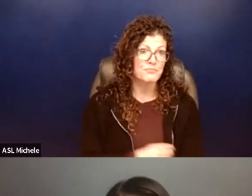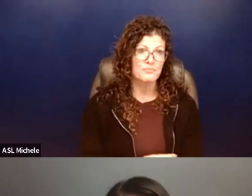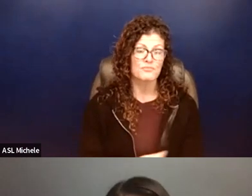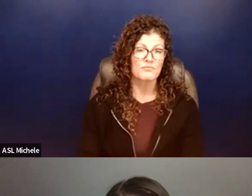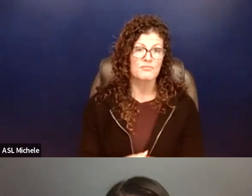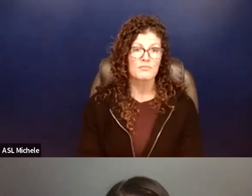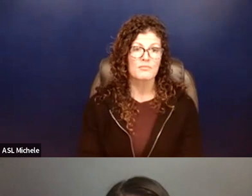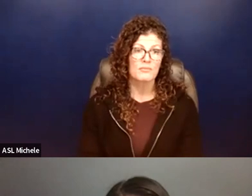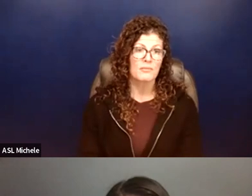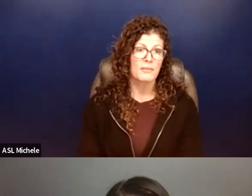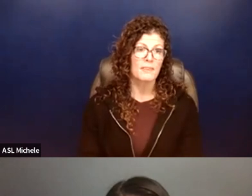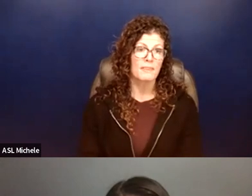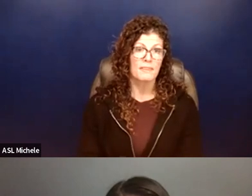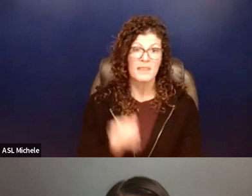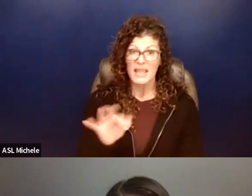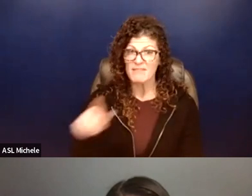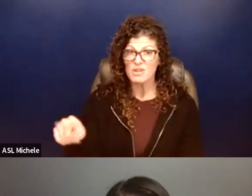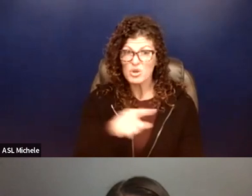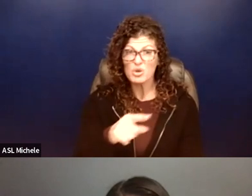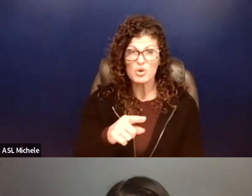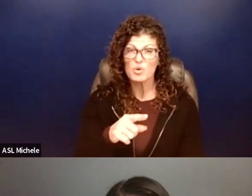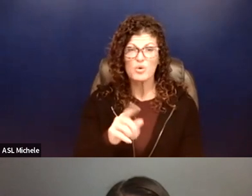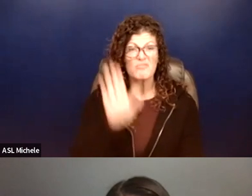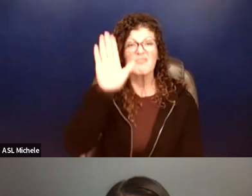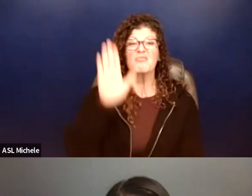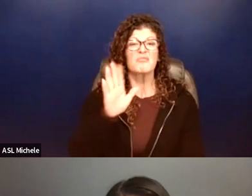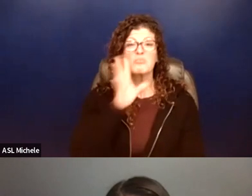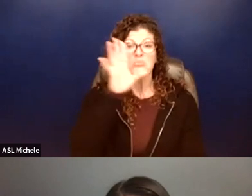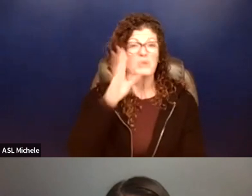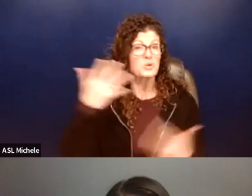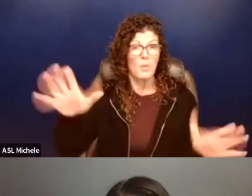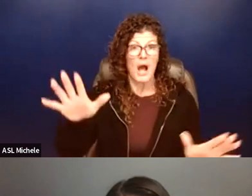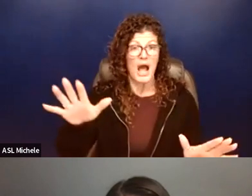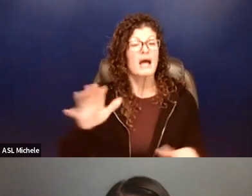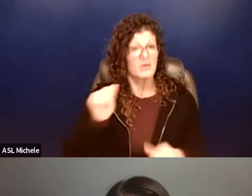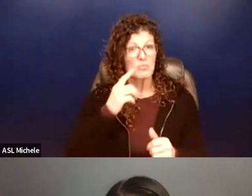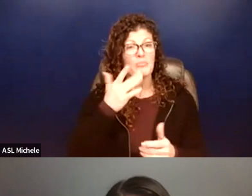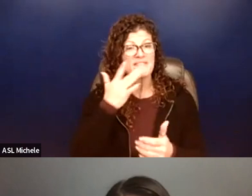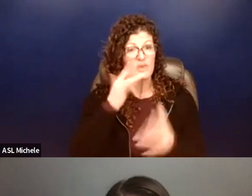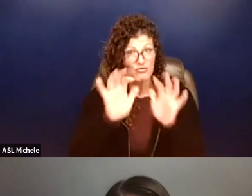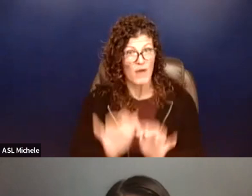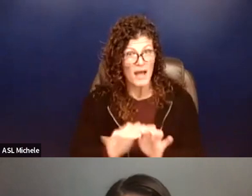would prefer to submit comments in writing, please email your comments to